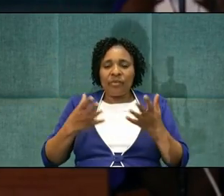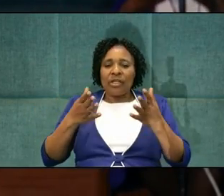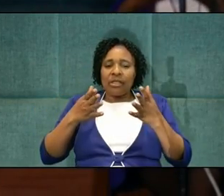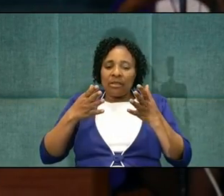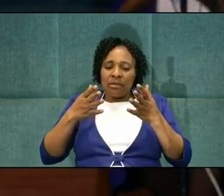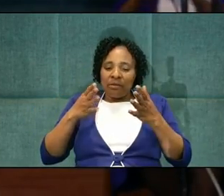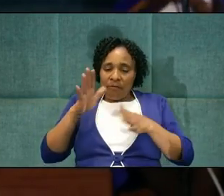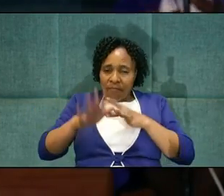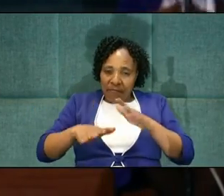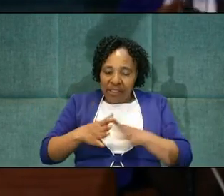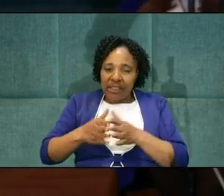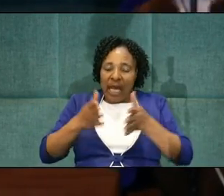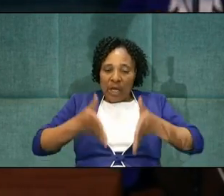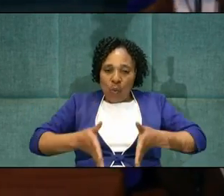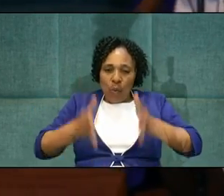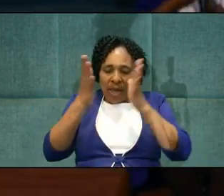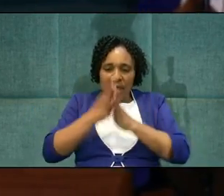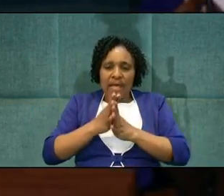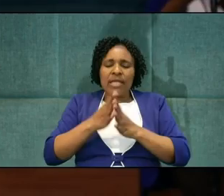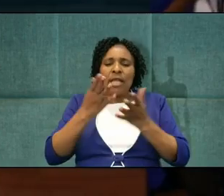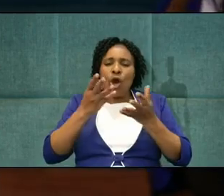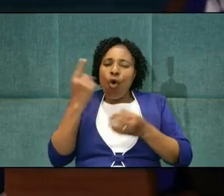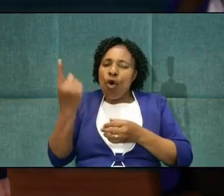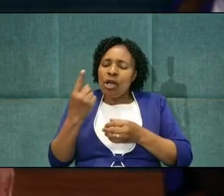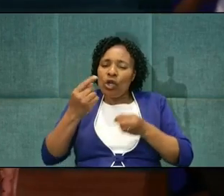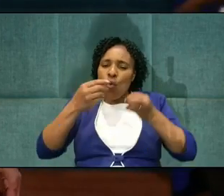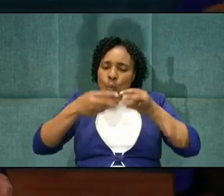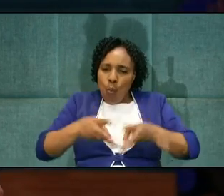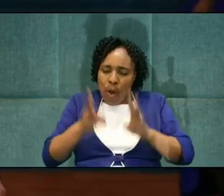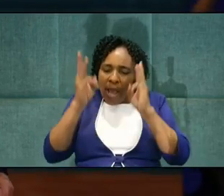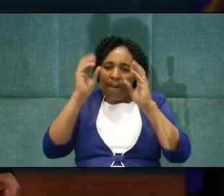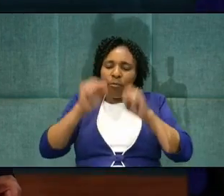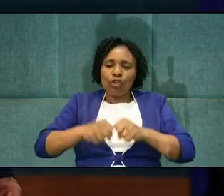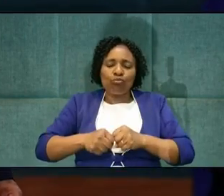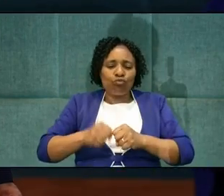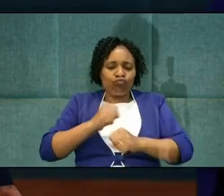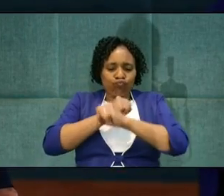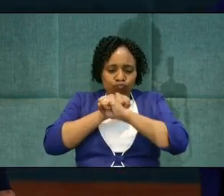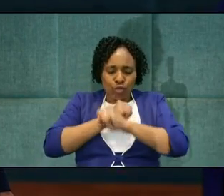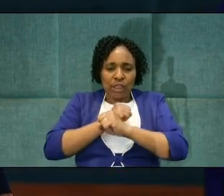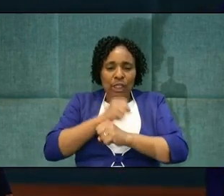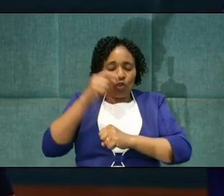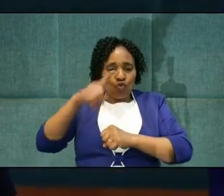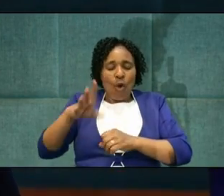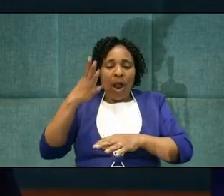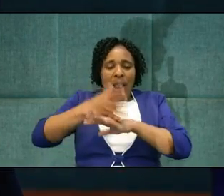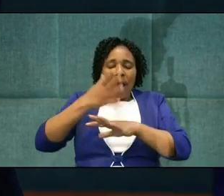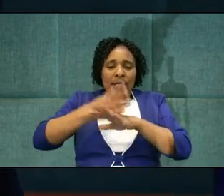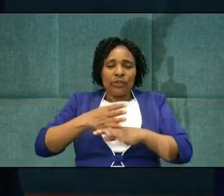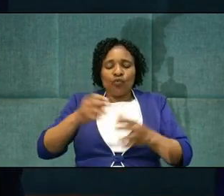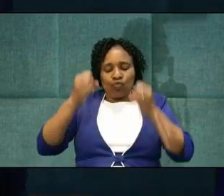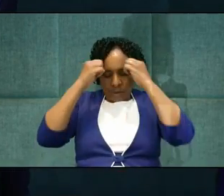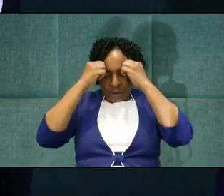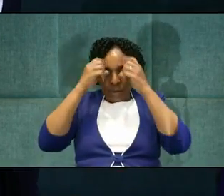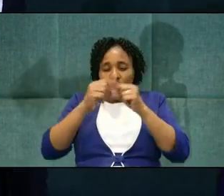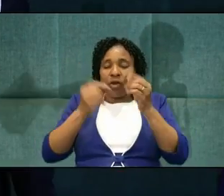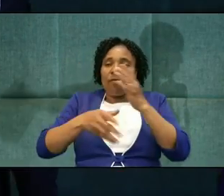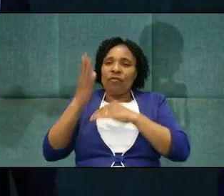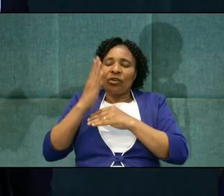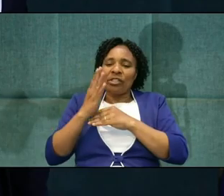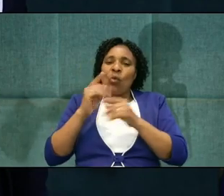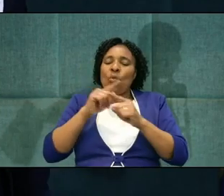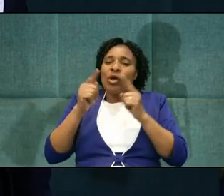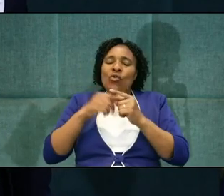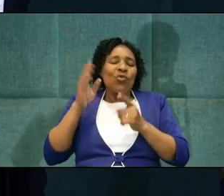The only way you can stand up against deception in the last days is if you study the word. So when you hear